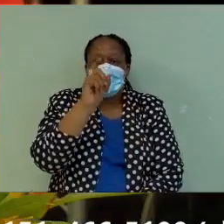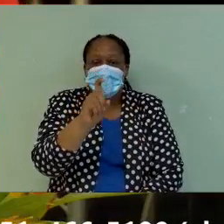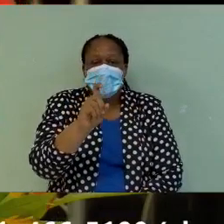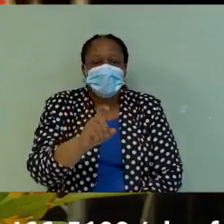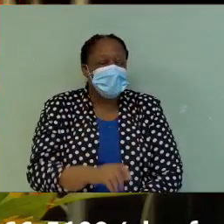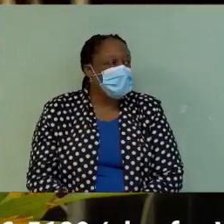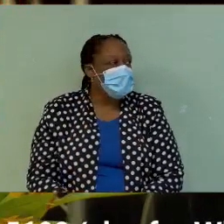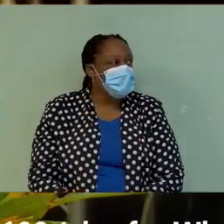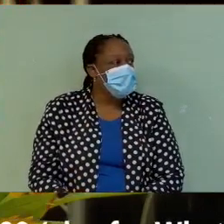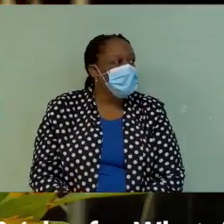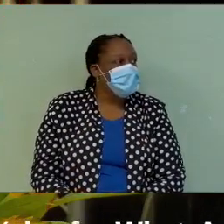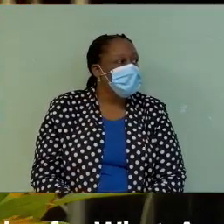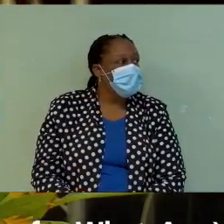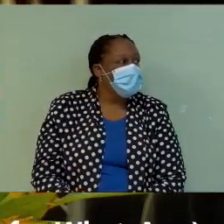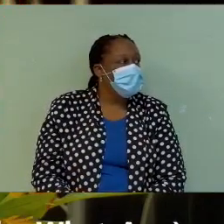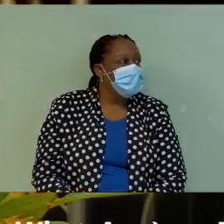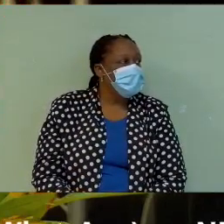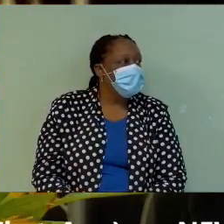if you